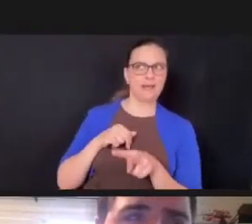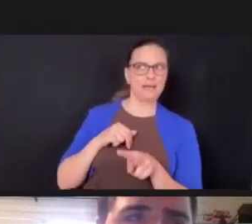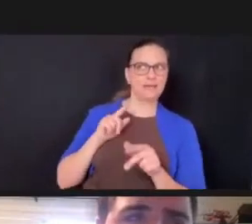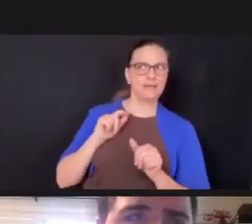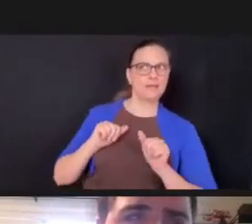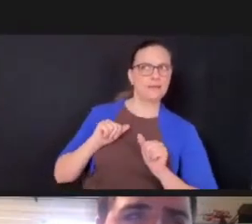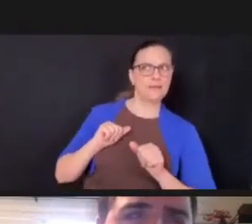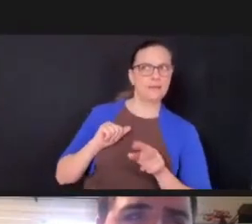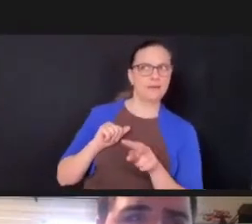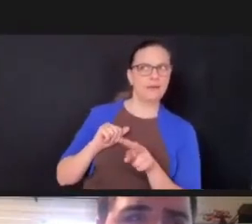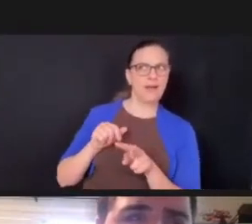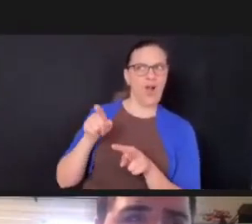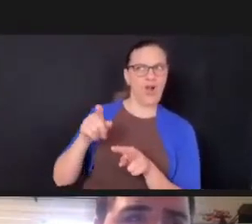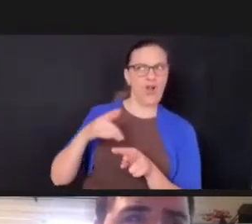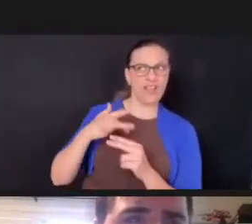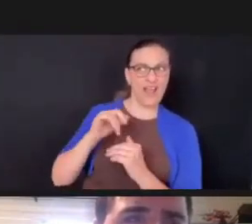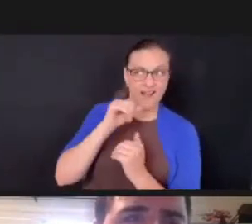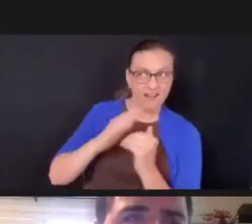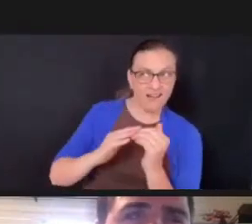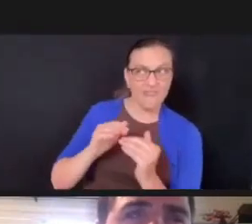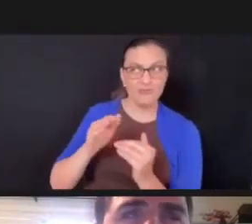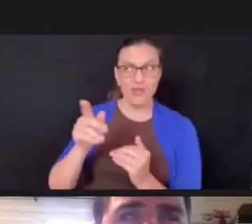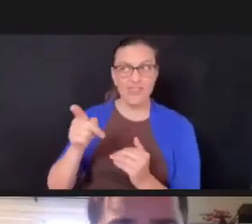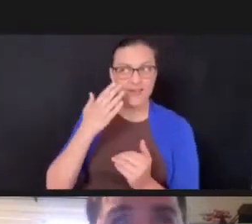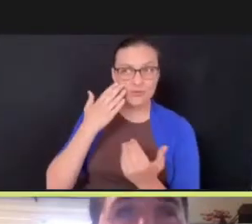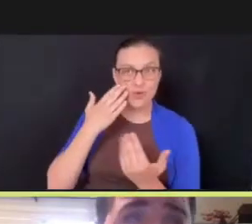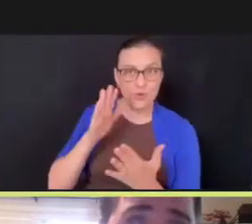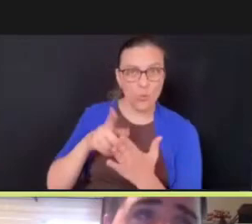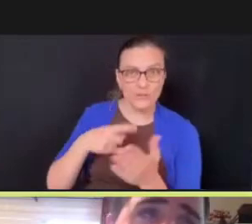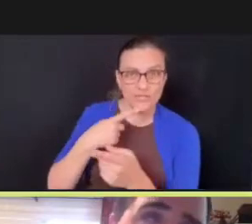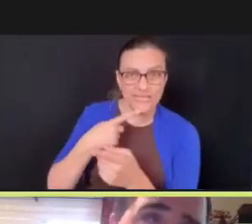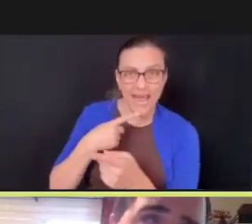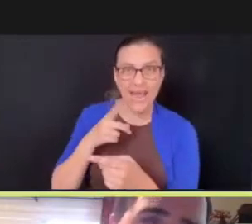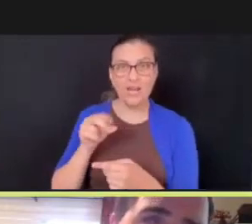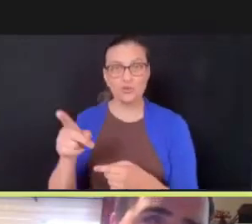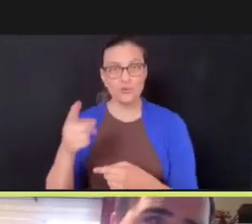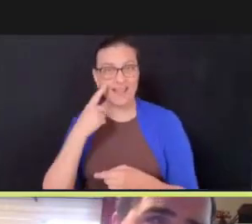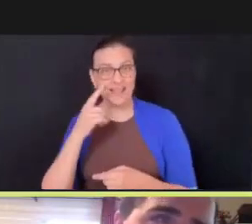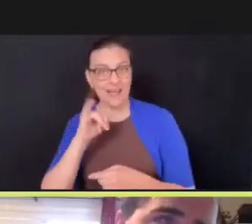uncomfortable? They don't know what to say. Do they think it was inappropriate and